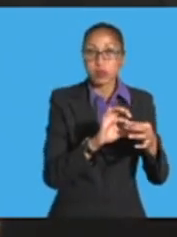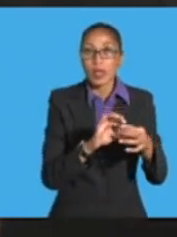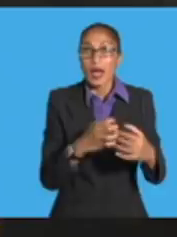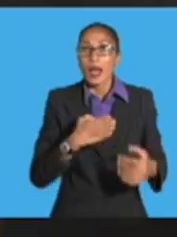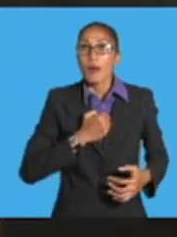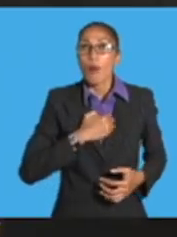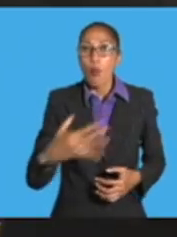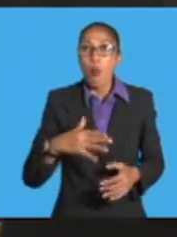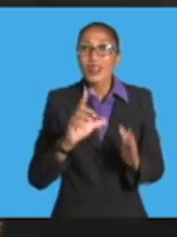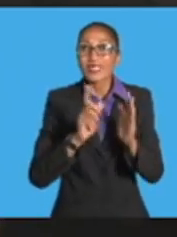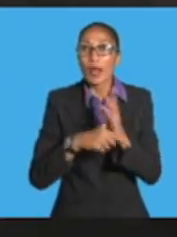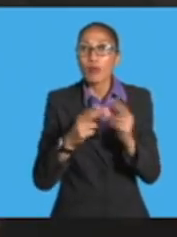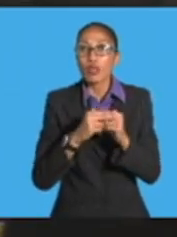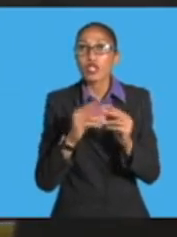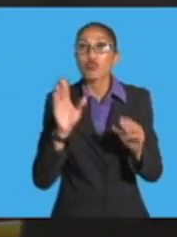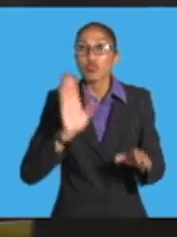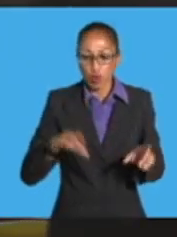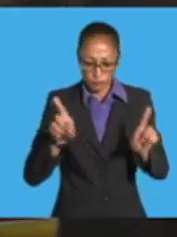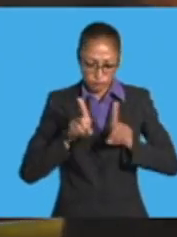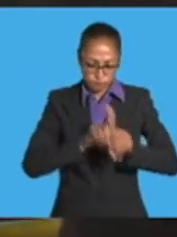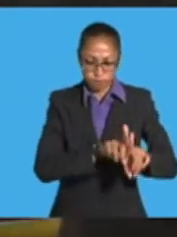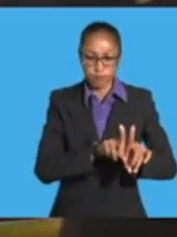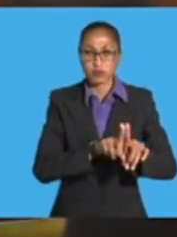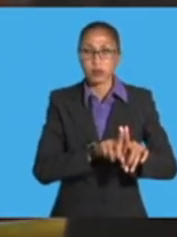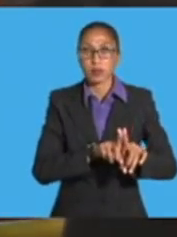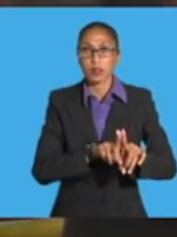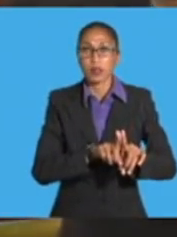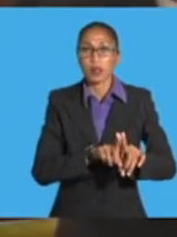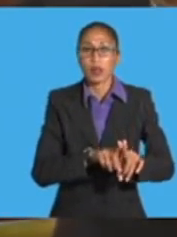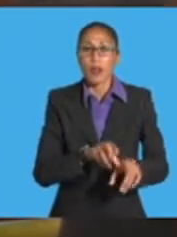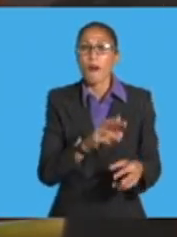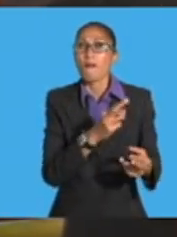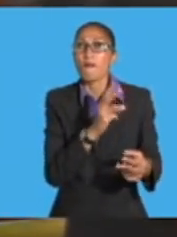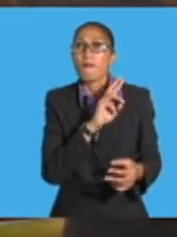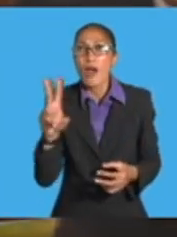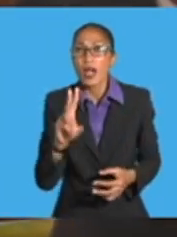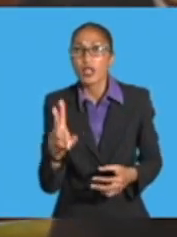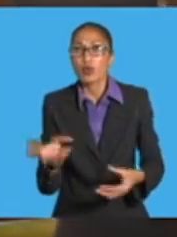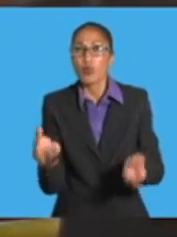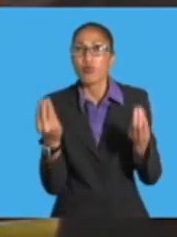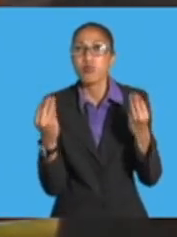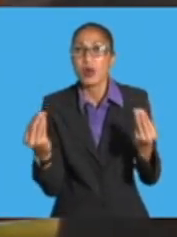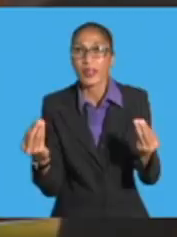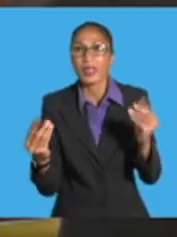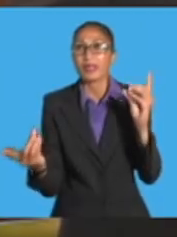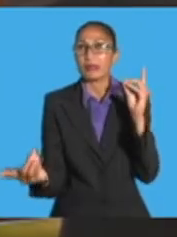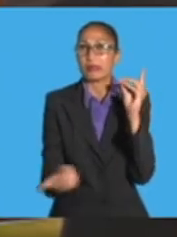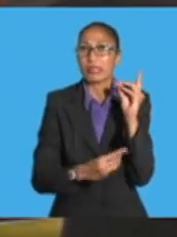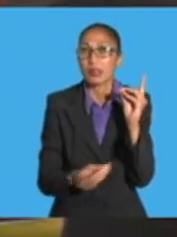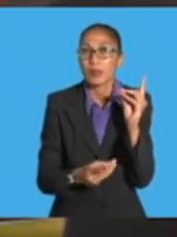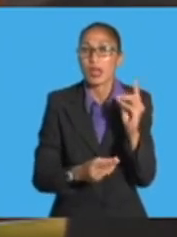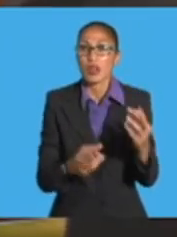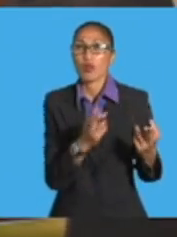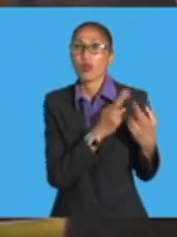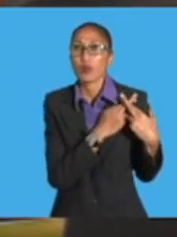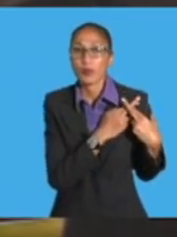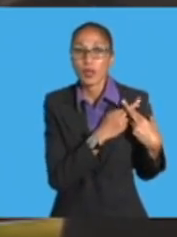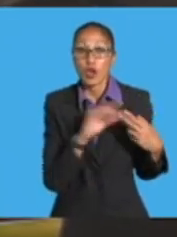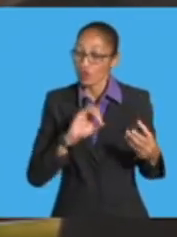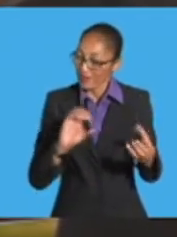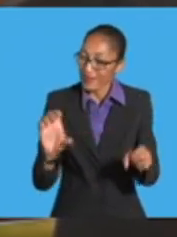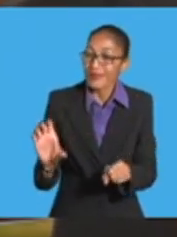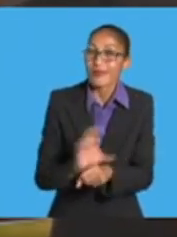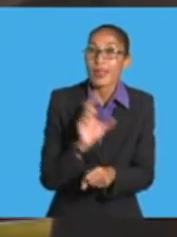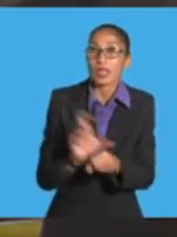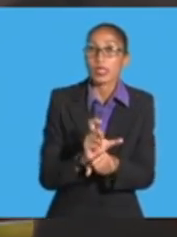with their children so that values such as respect, positive attitude, discipline, and responsibility is inculcated in